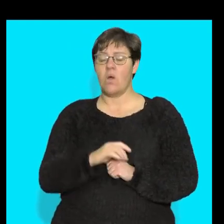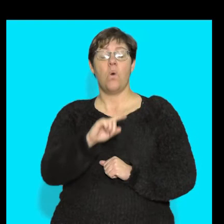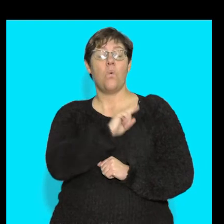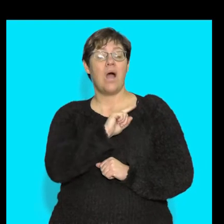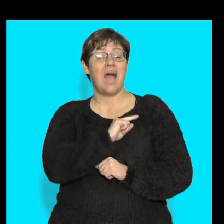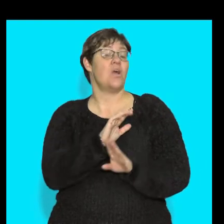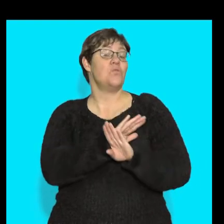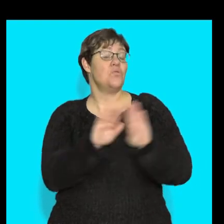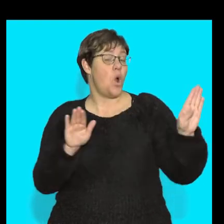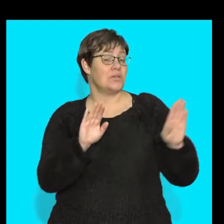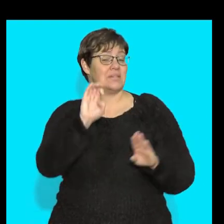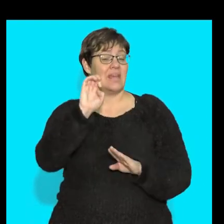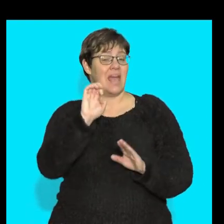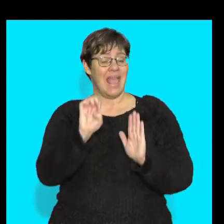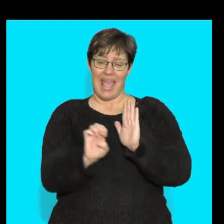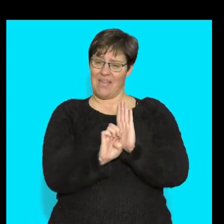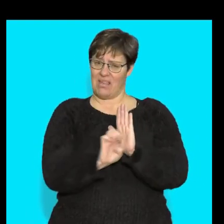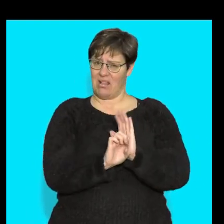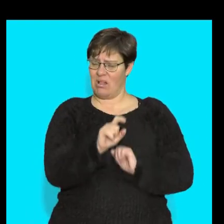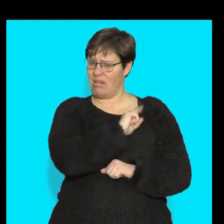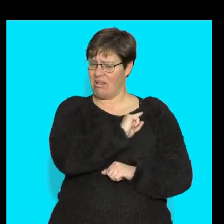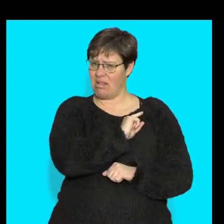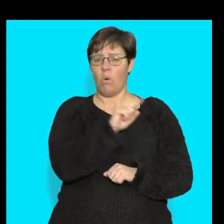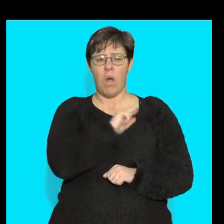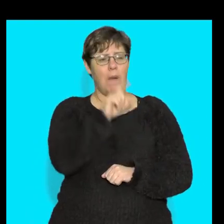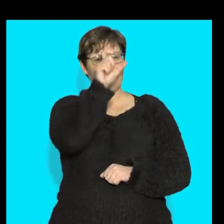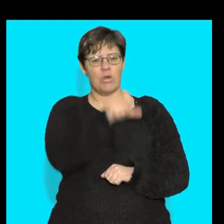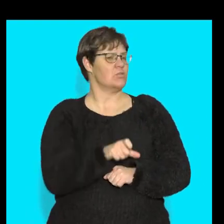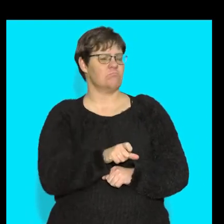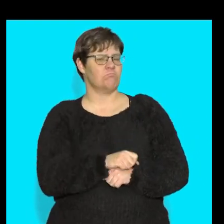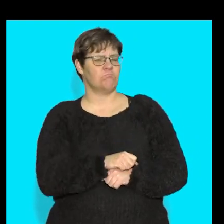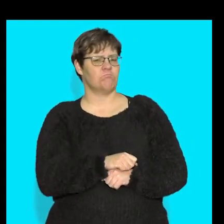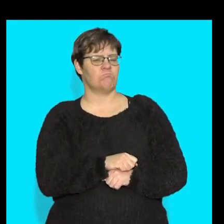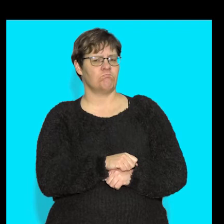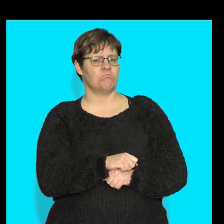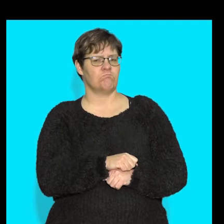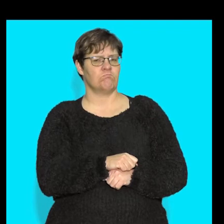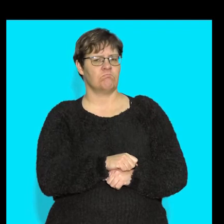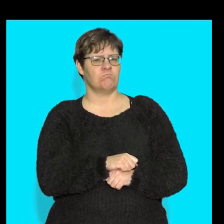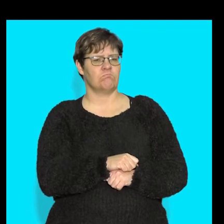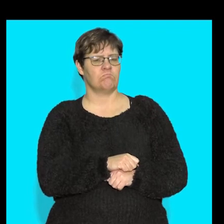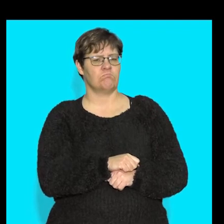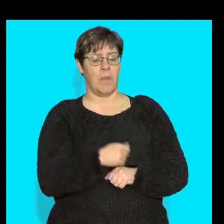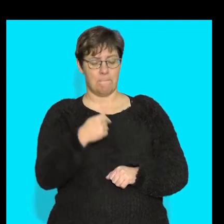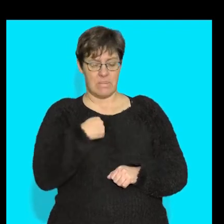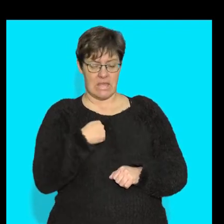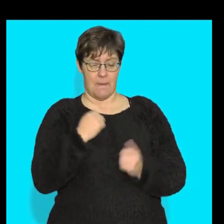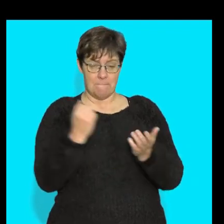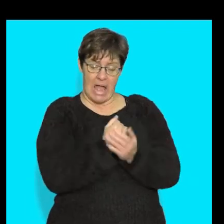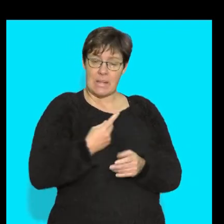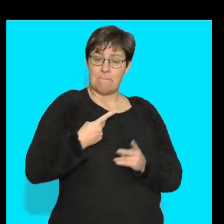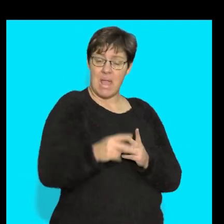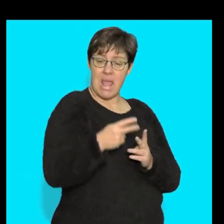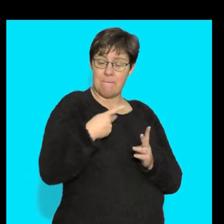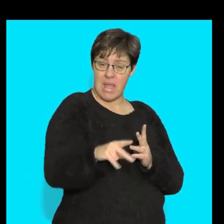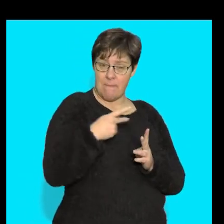are not ethical is because some people can choose not to take out the money that they need to take out if it is